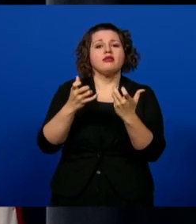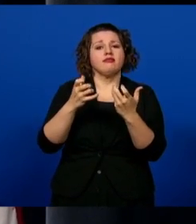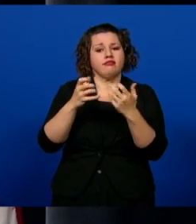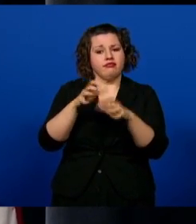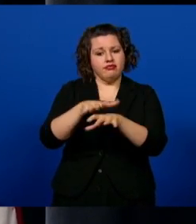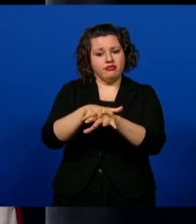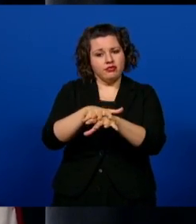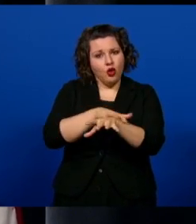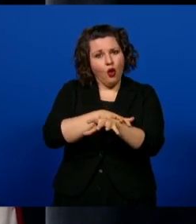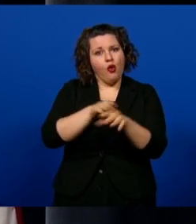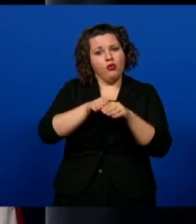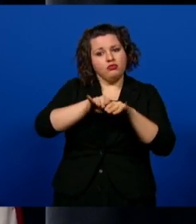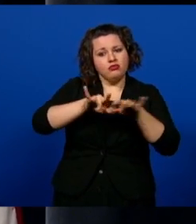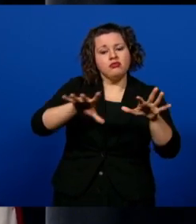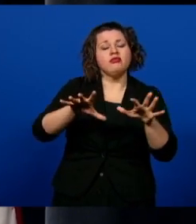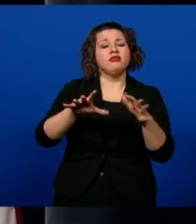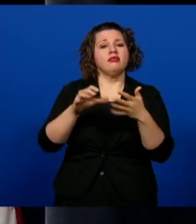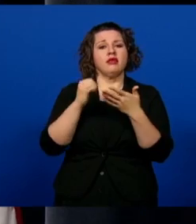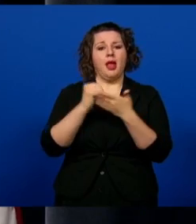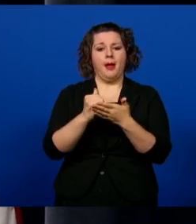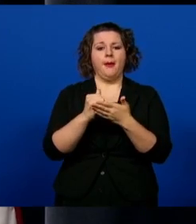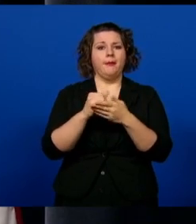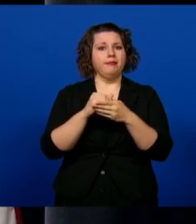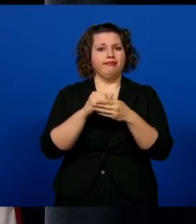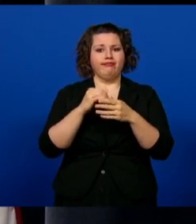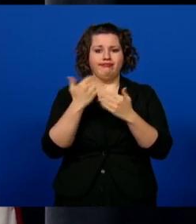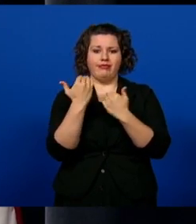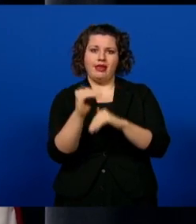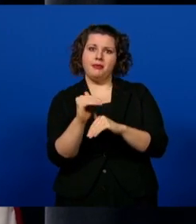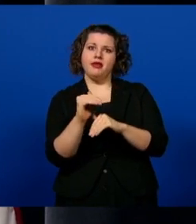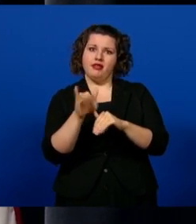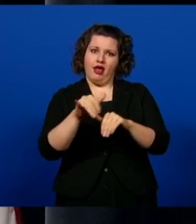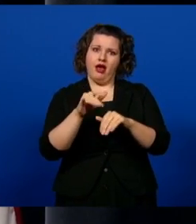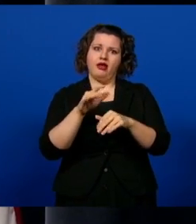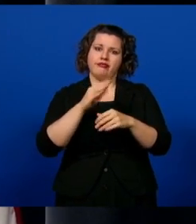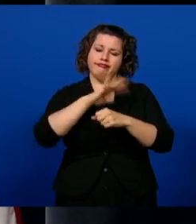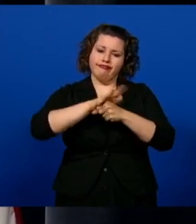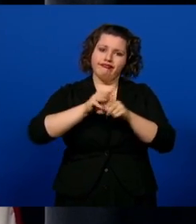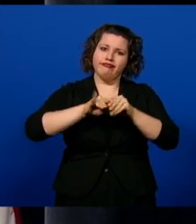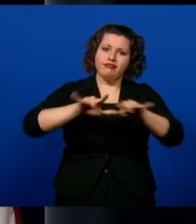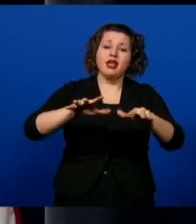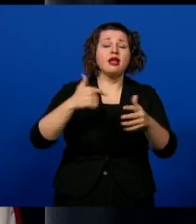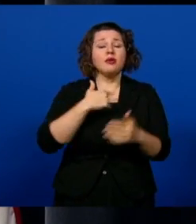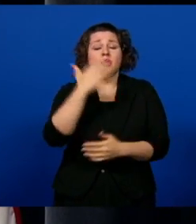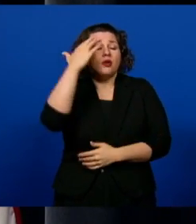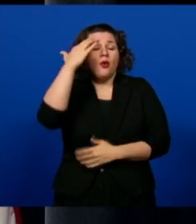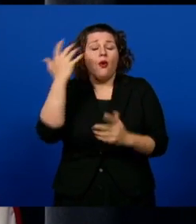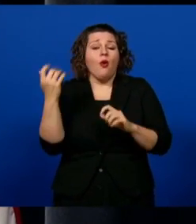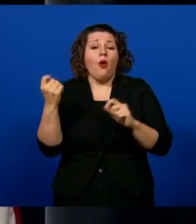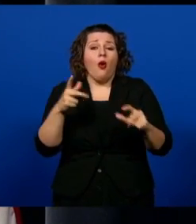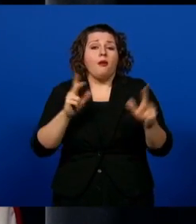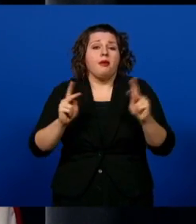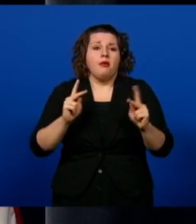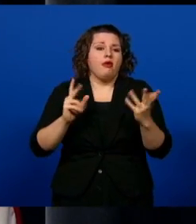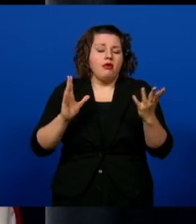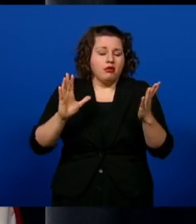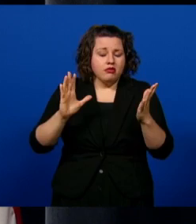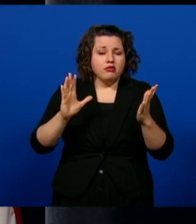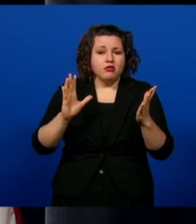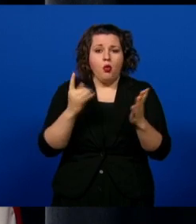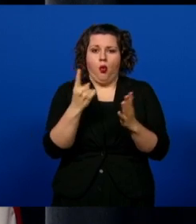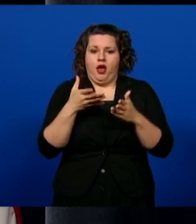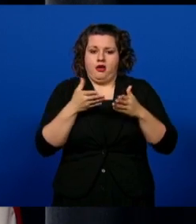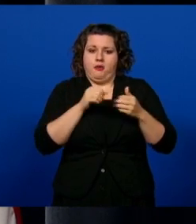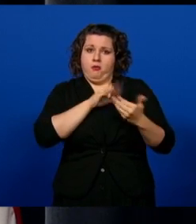help contain and mitigate the virus activity. And we know, as Dr. Bethany has said, and a lot of people, that one of the ways that we can start to slow